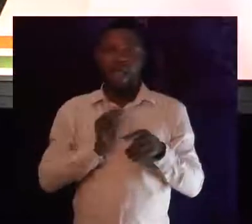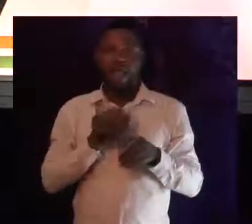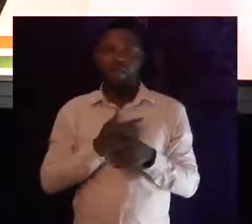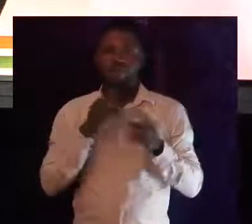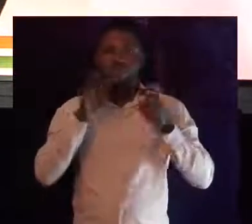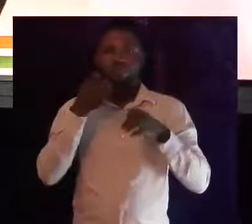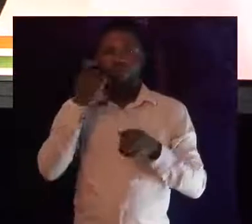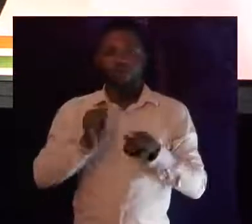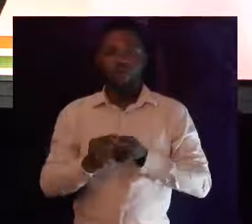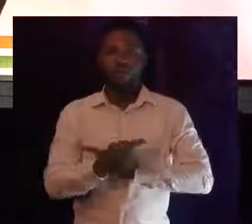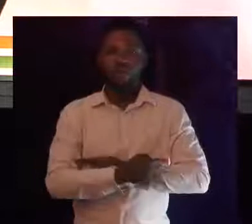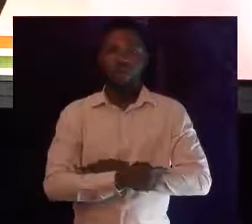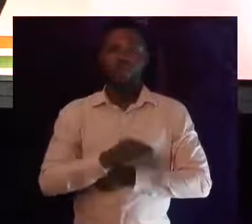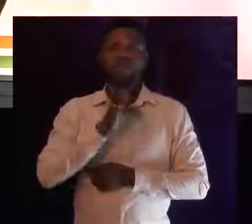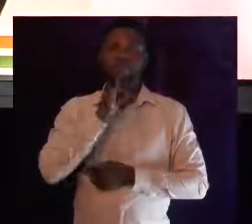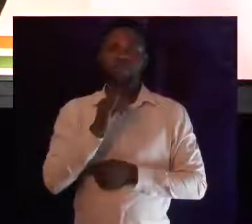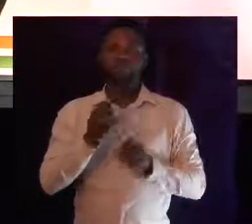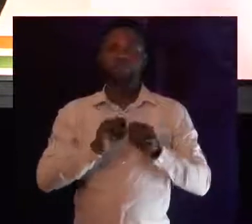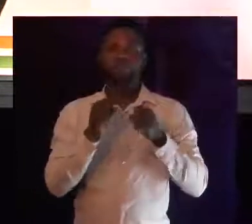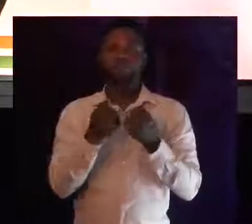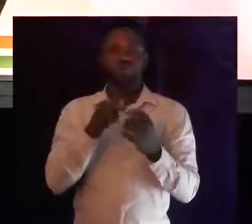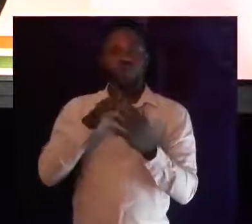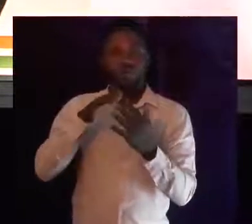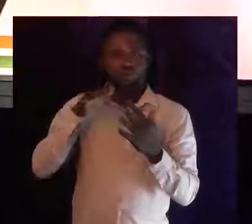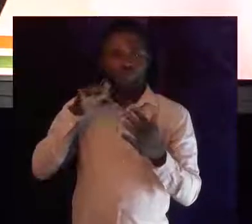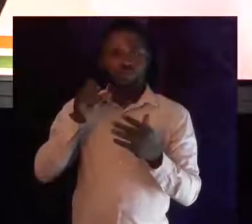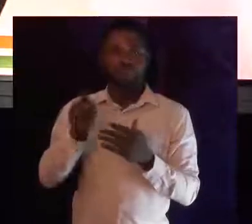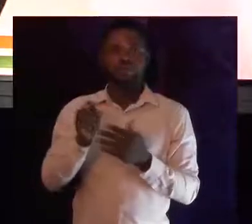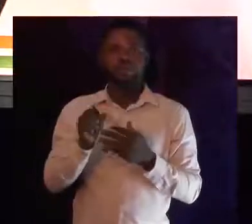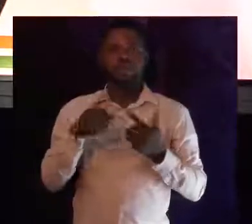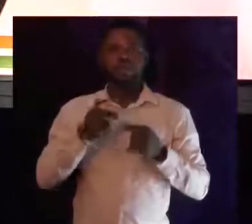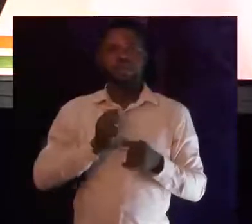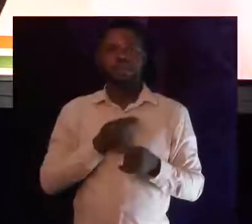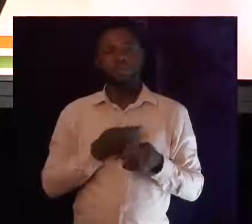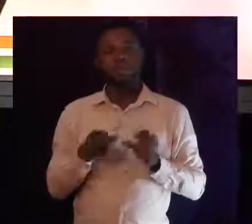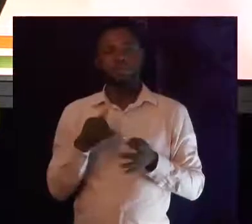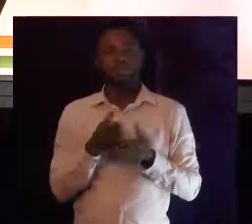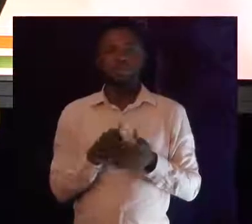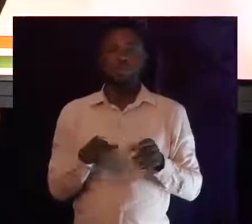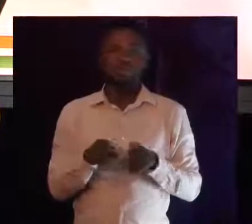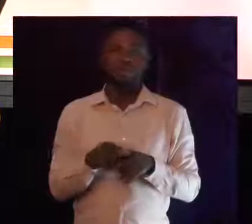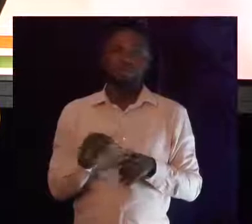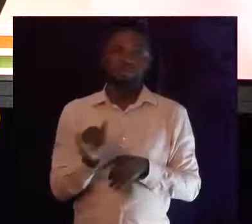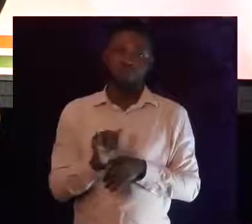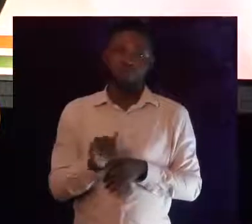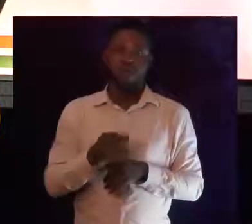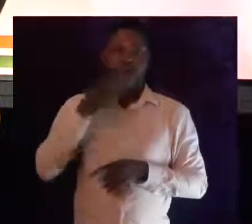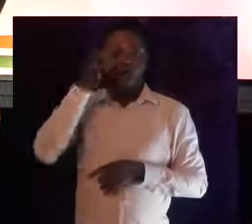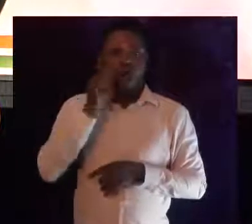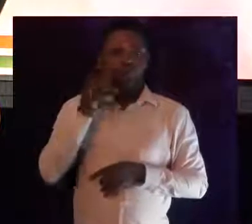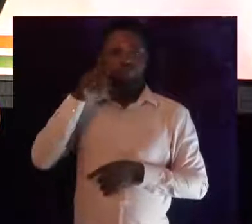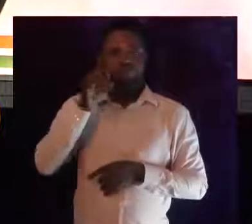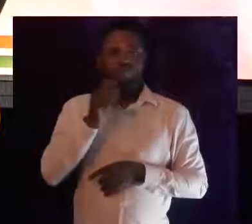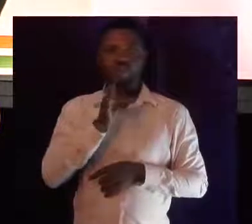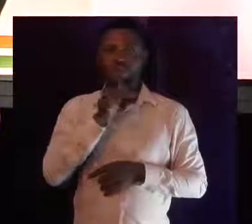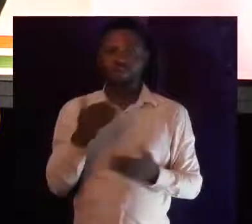Our subject for today is Social Studies. Let's do it the usual way we've been doing. Uncle